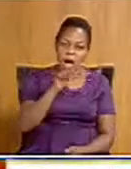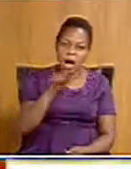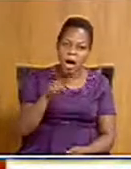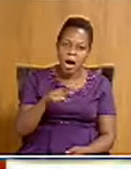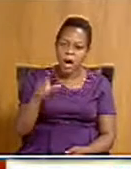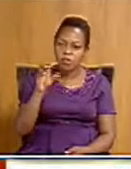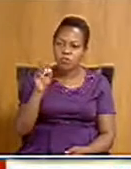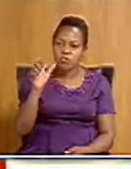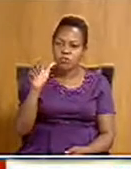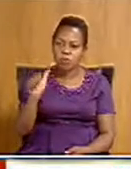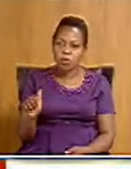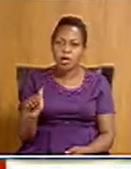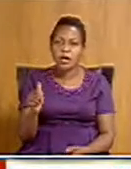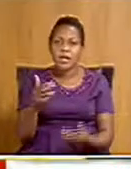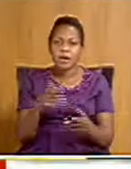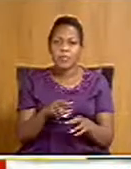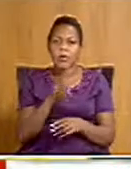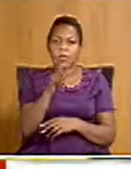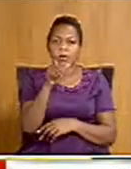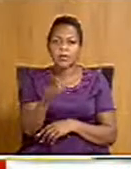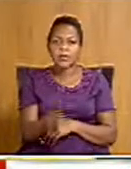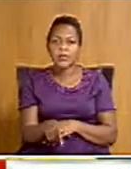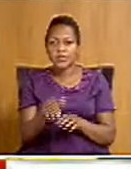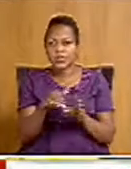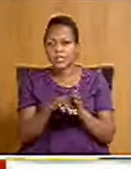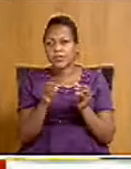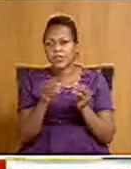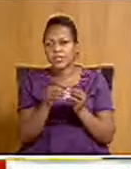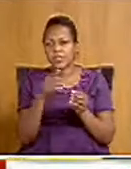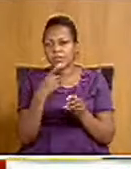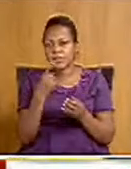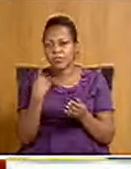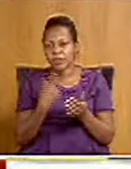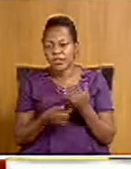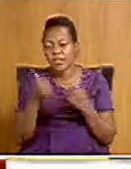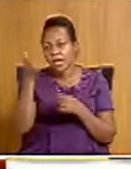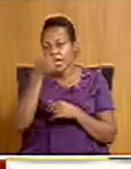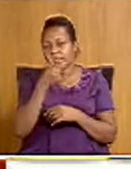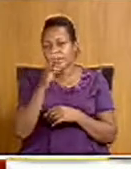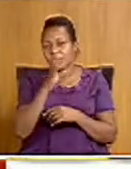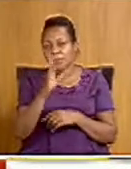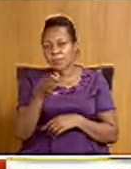up. Somebody in the meeting pointed out that Africans will be very annoyed.